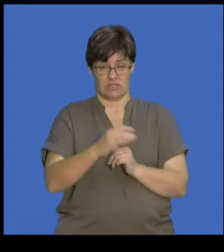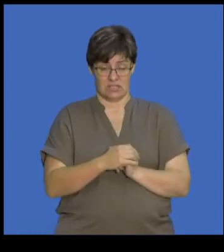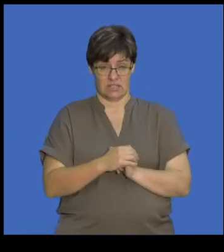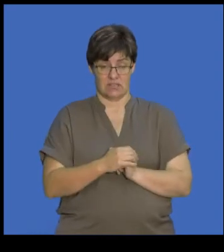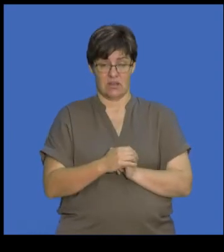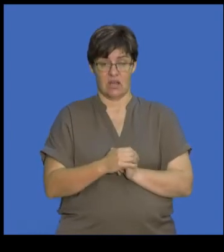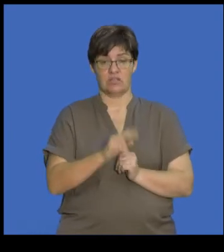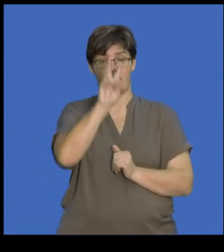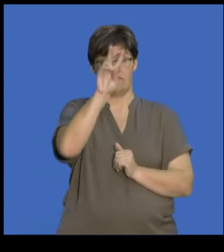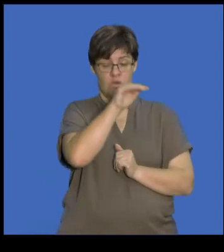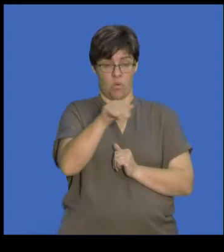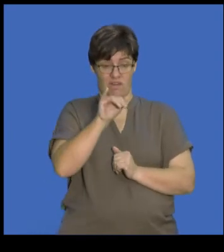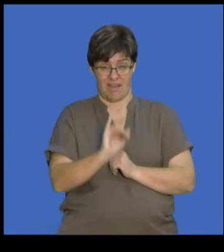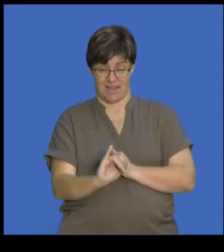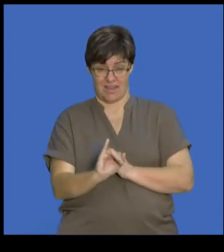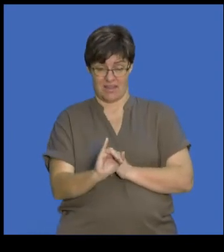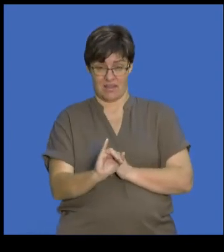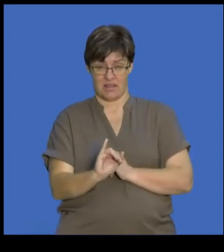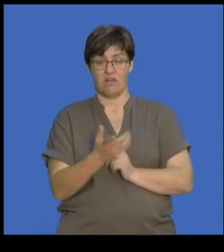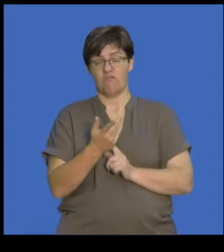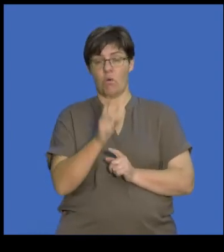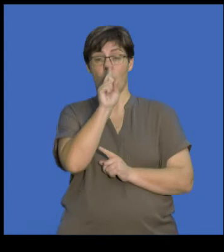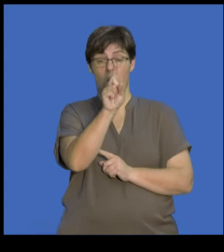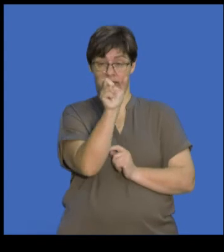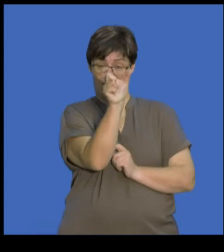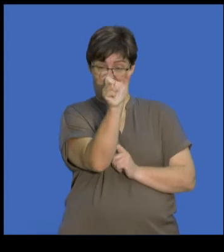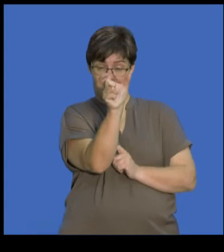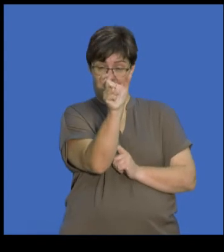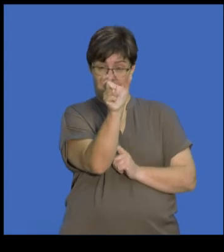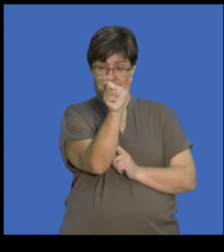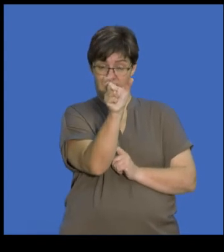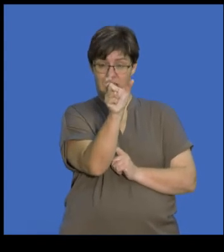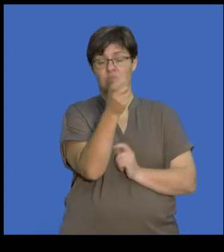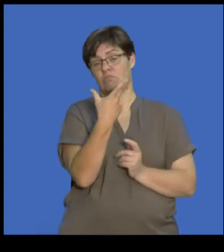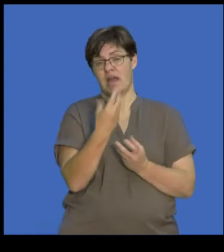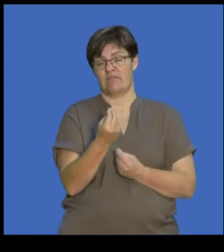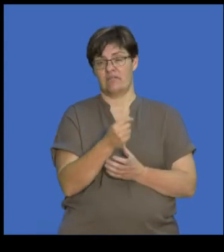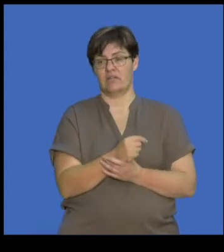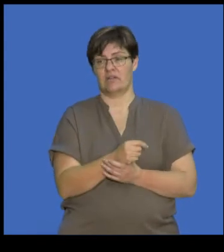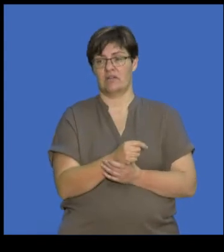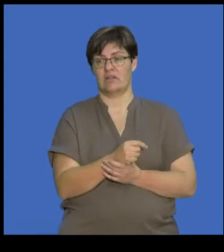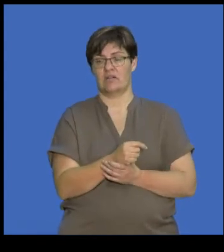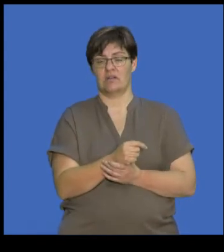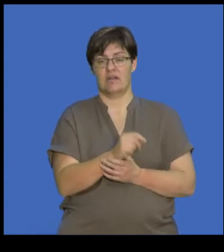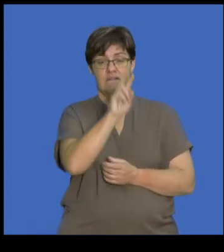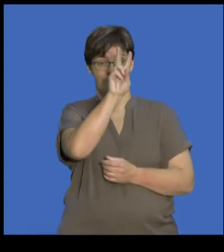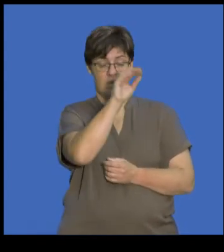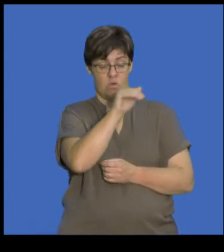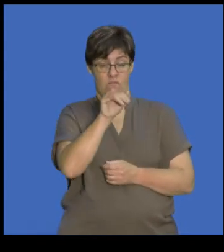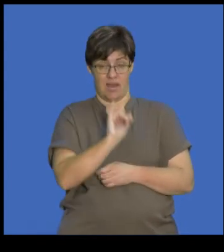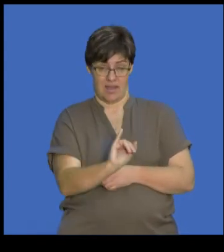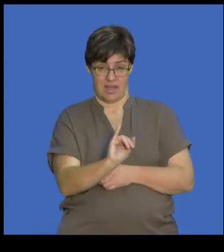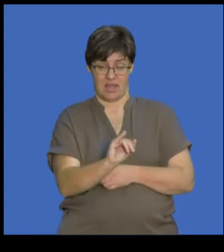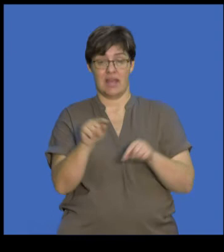I, in this case, for one cell, you'd have V over I, which is equals